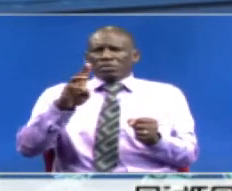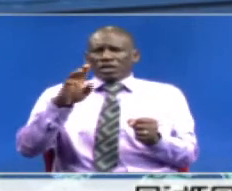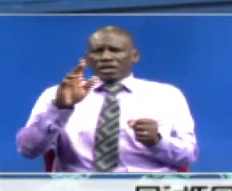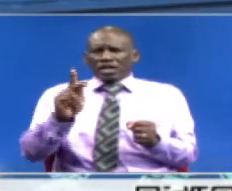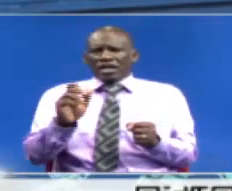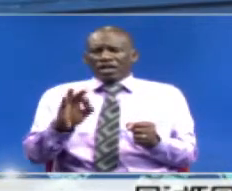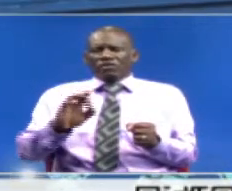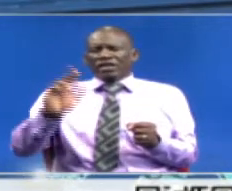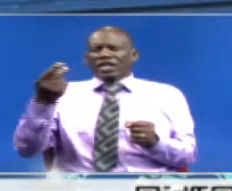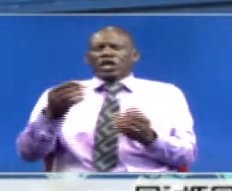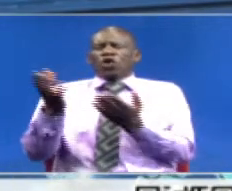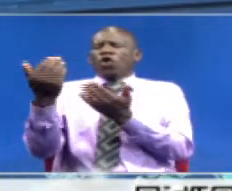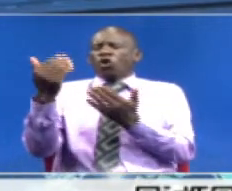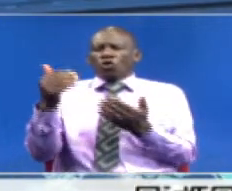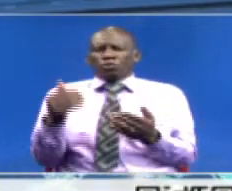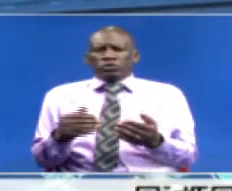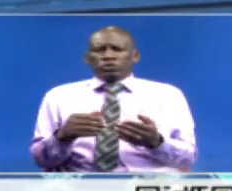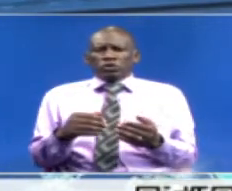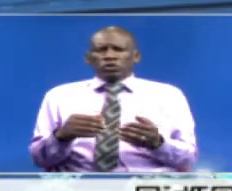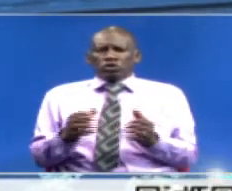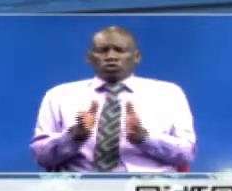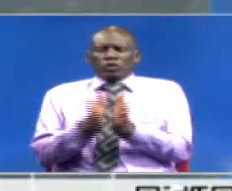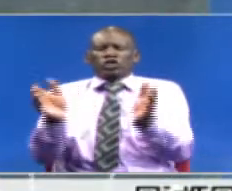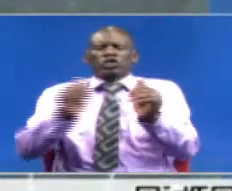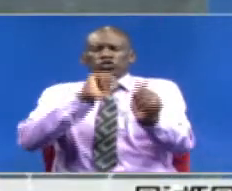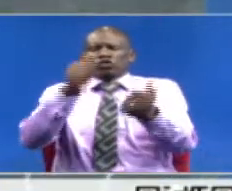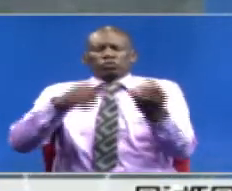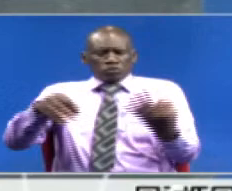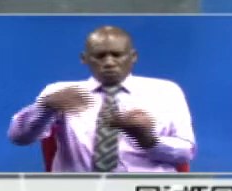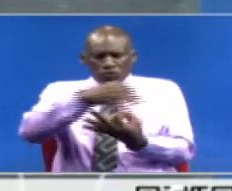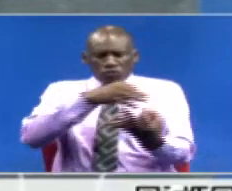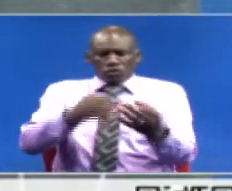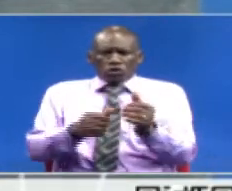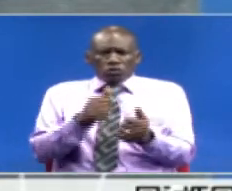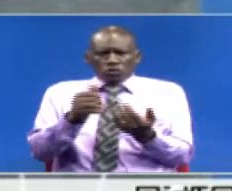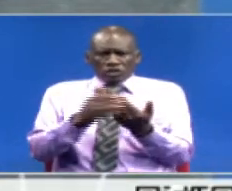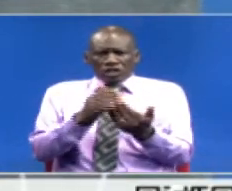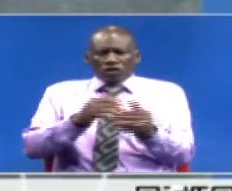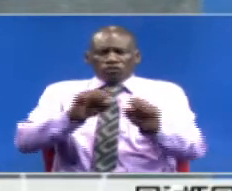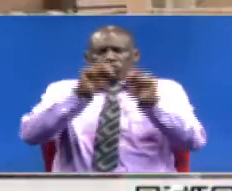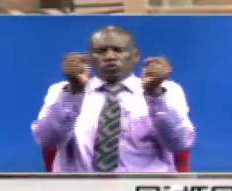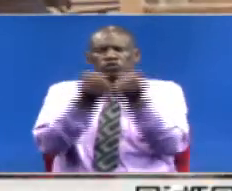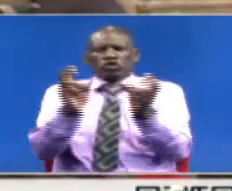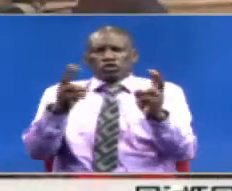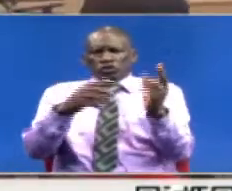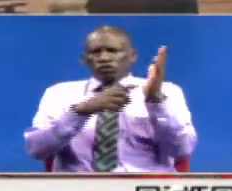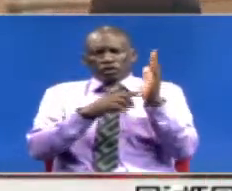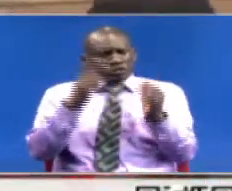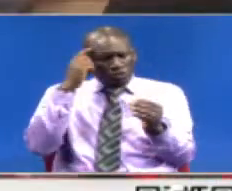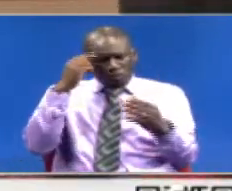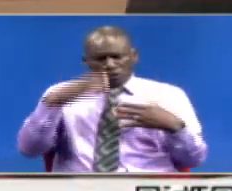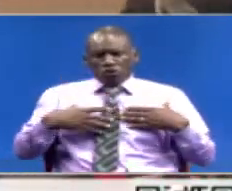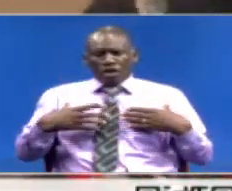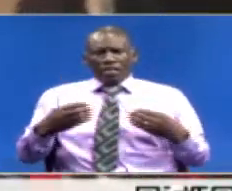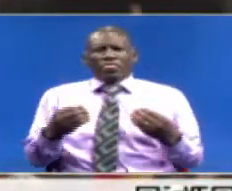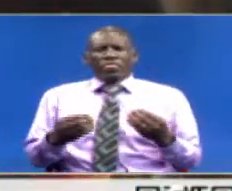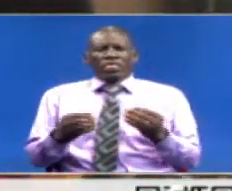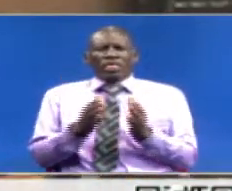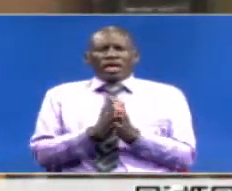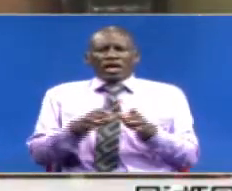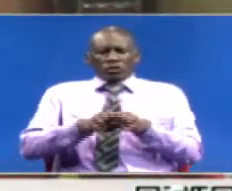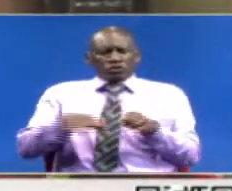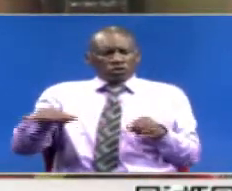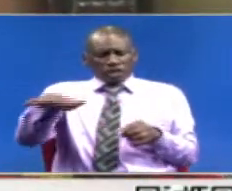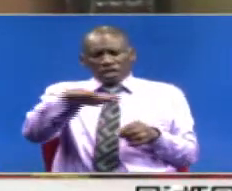also hopes to be a holistic sporting federation that caters to social issues like mental health and wellness, the environment,